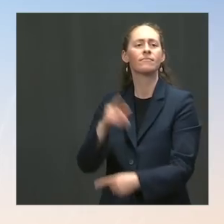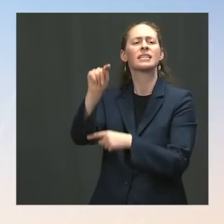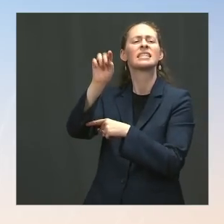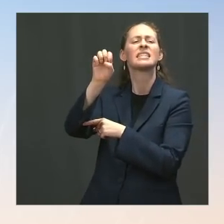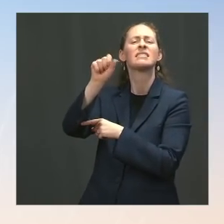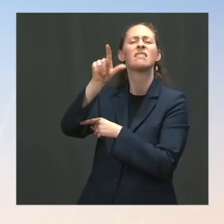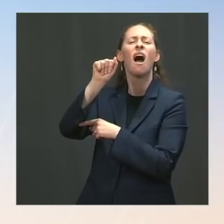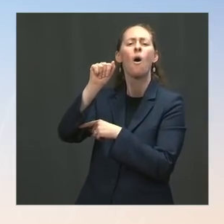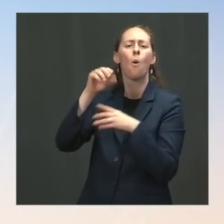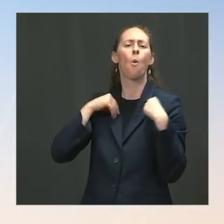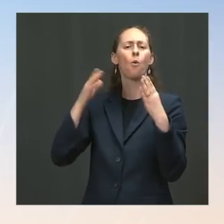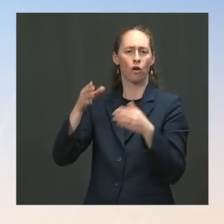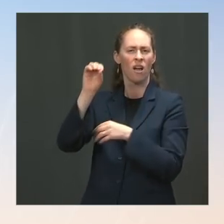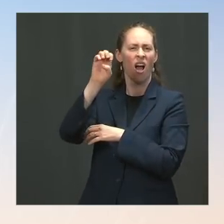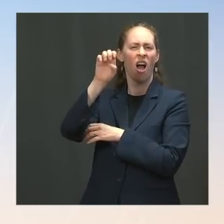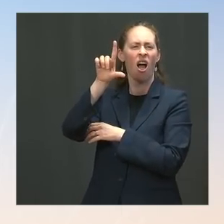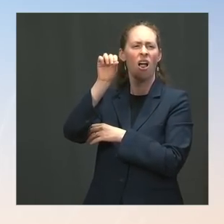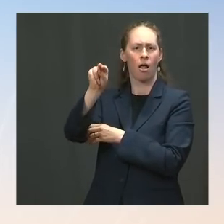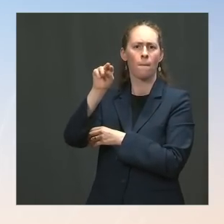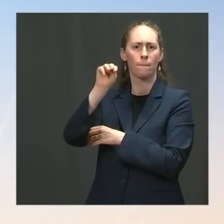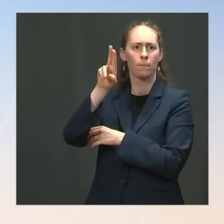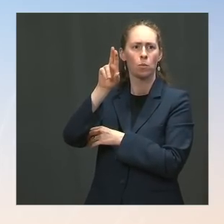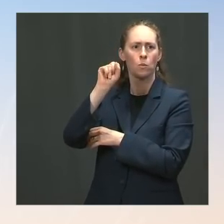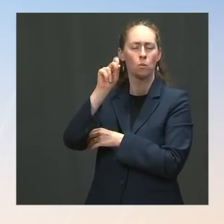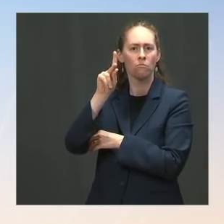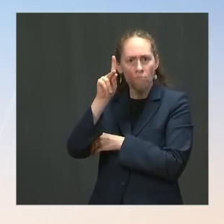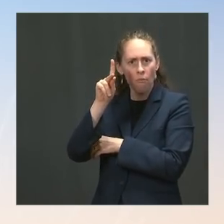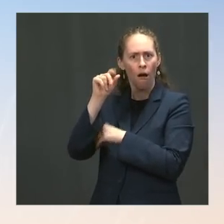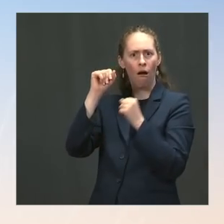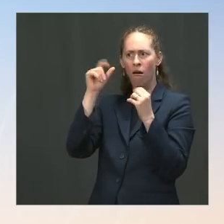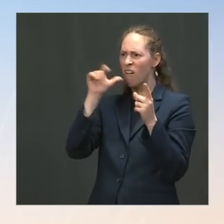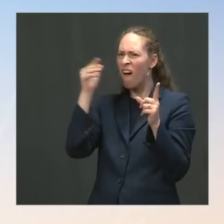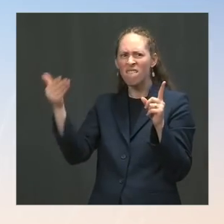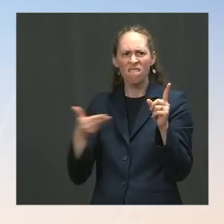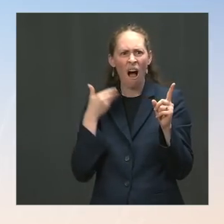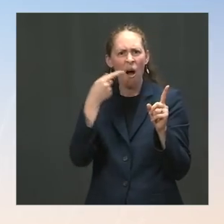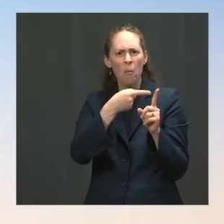this ceremony because his company is obviously such a large manufacturer of electric